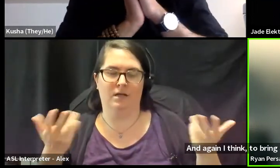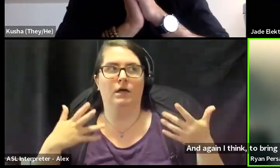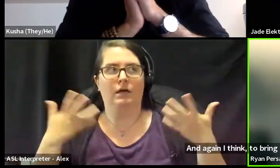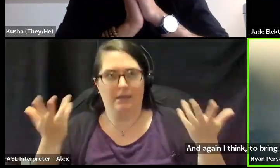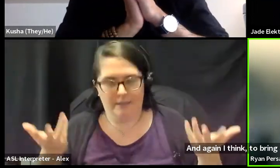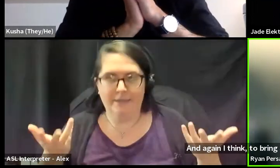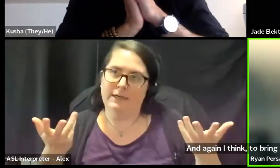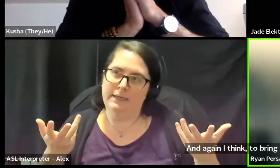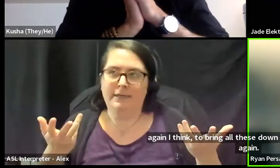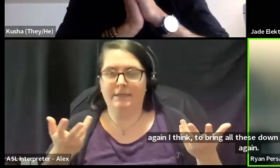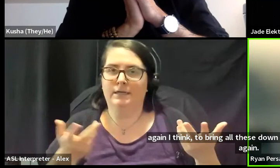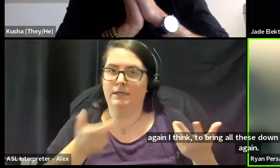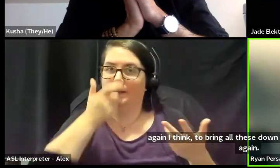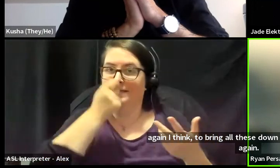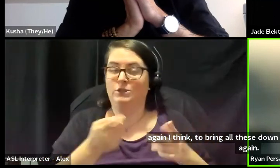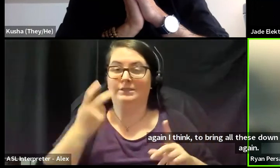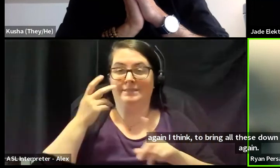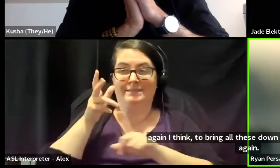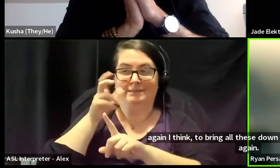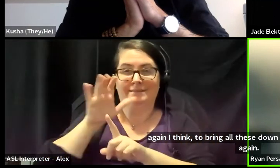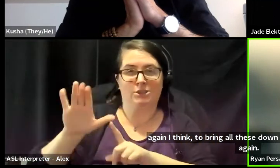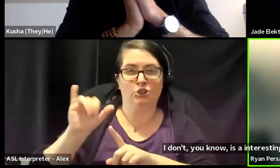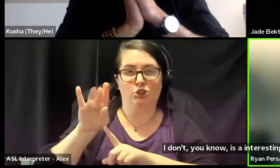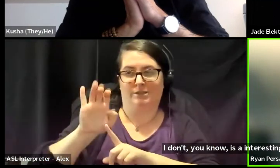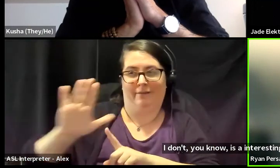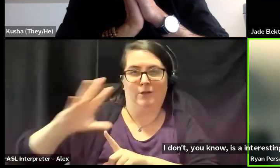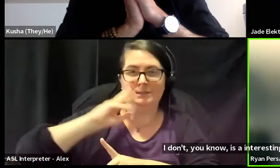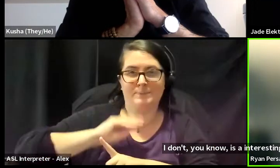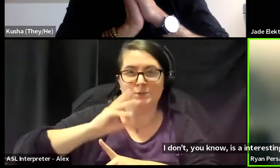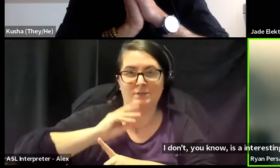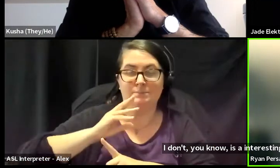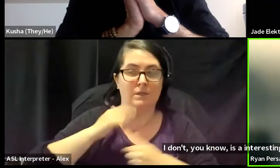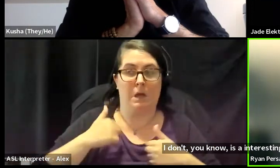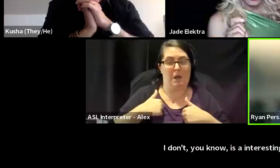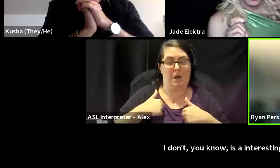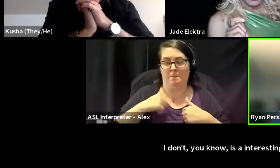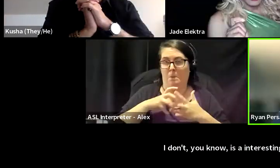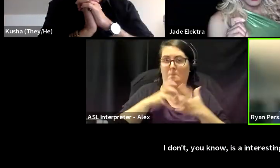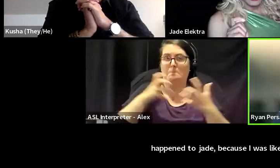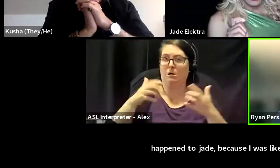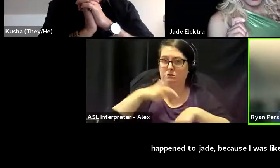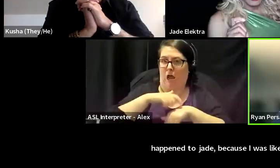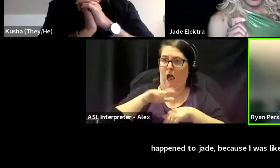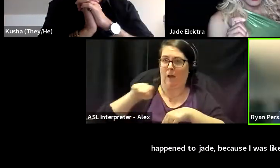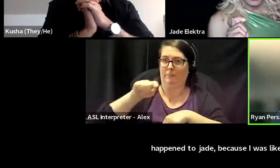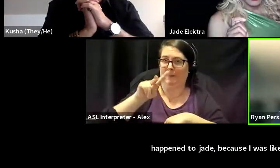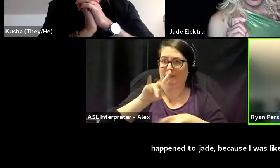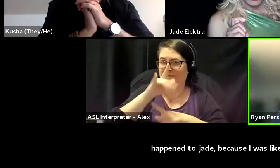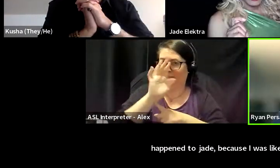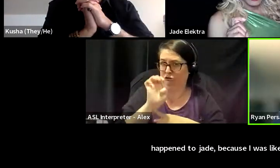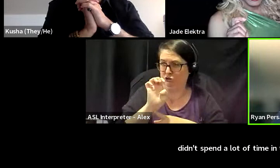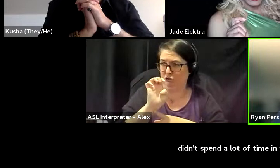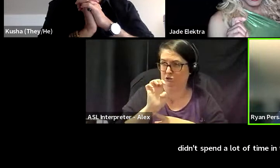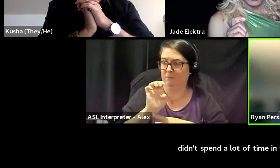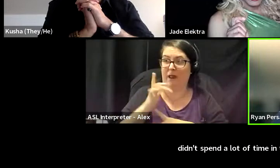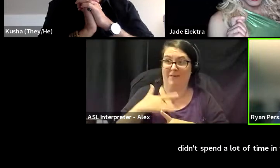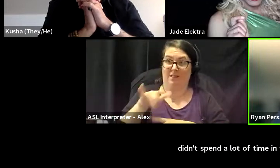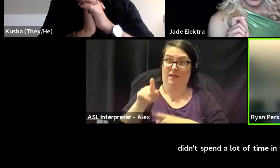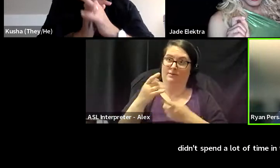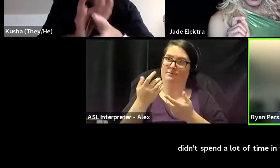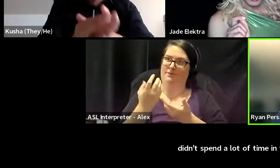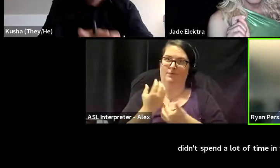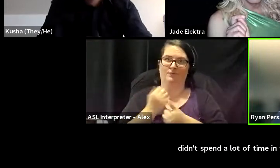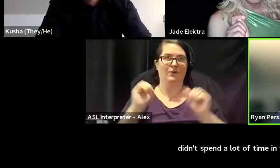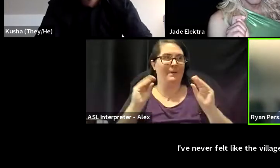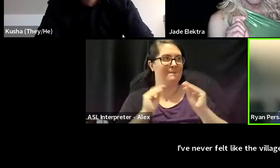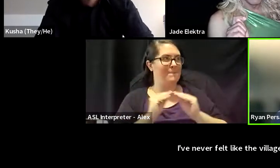it's interesting to hear what happened to Jade because I was like, as someone who didn't spend a lot of time in the Village, I've never felt like the Village was freeing at all.